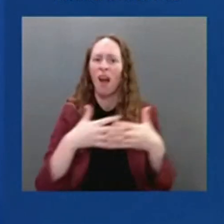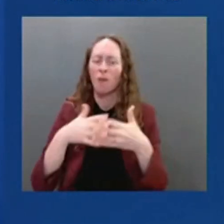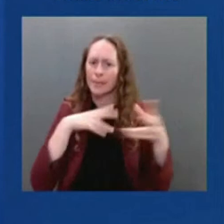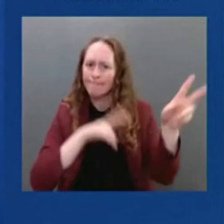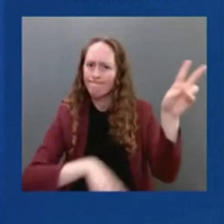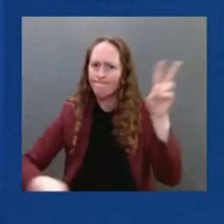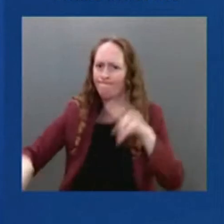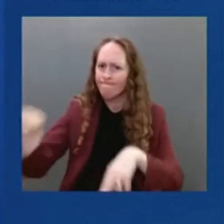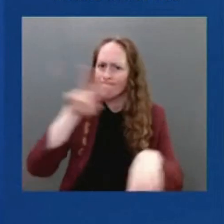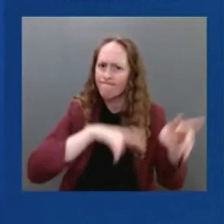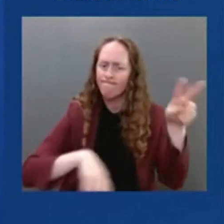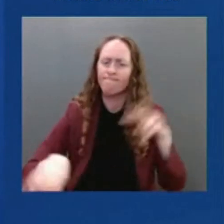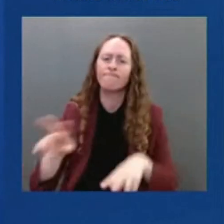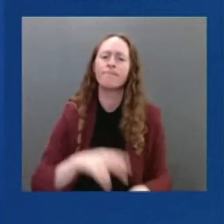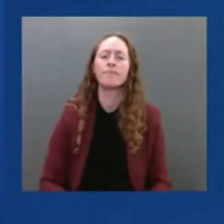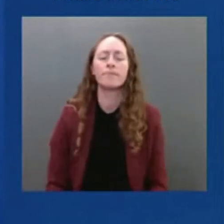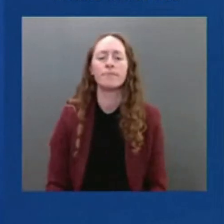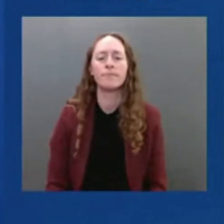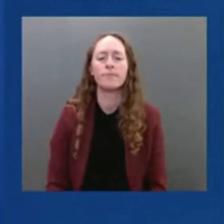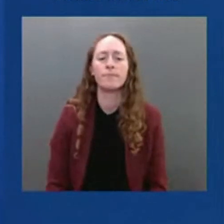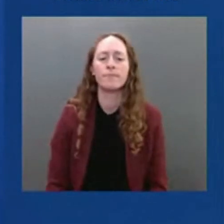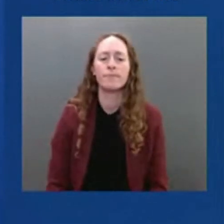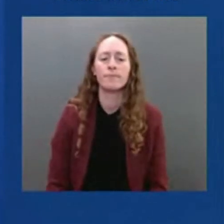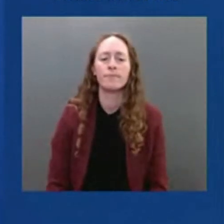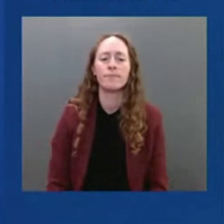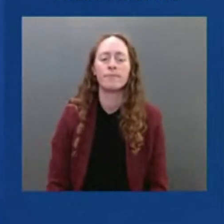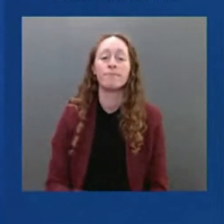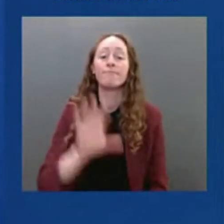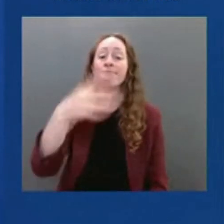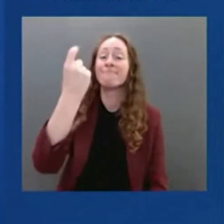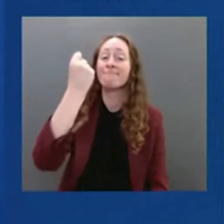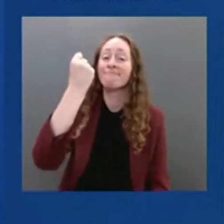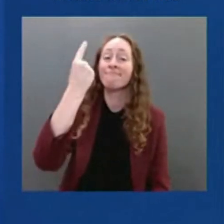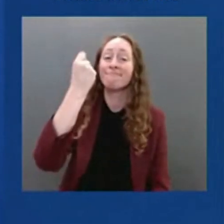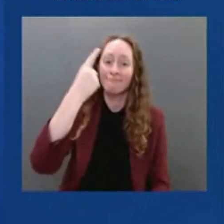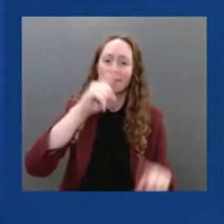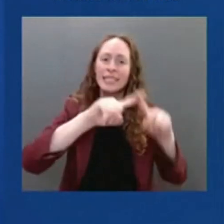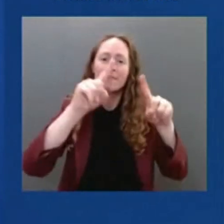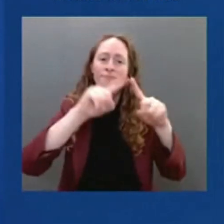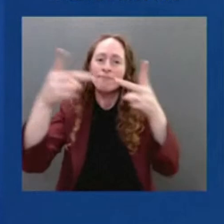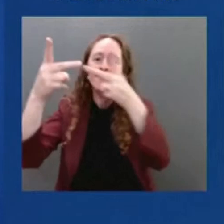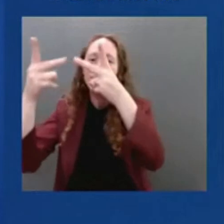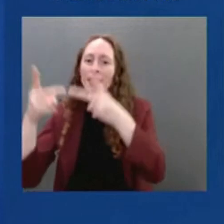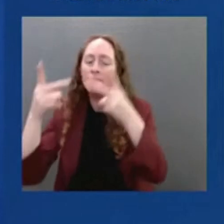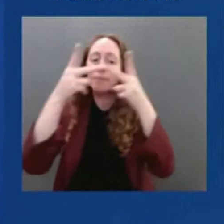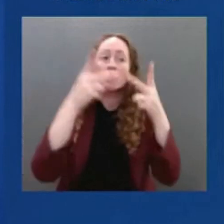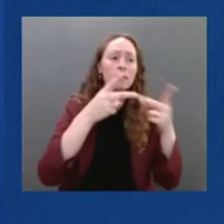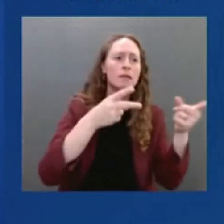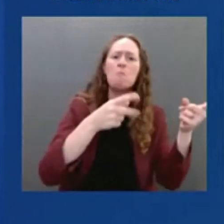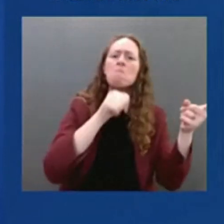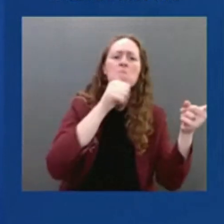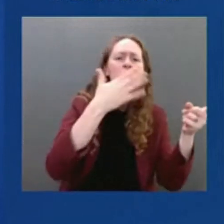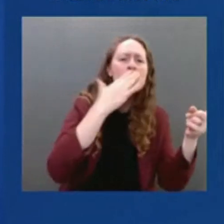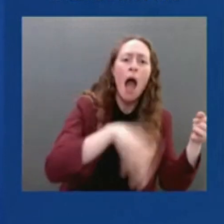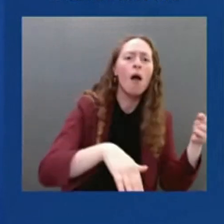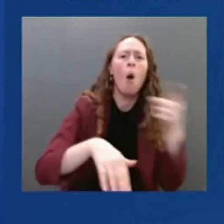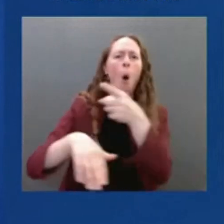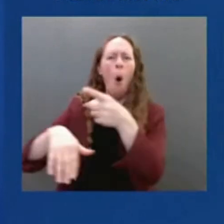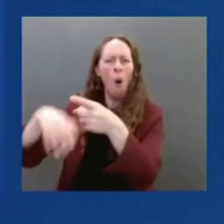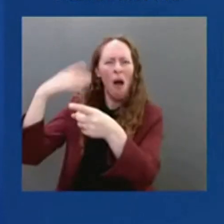country. These factors include the level of vaccination and boosting in communities, the amount of prior infection a community